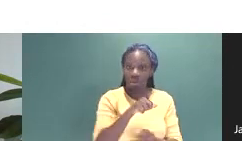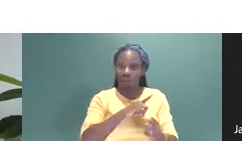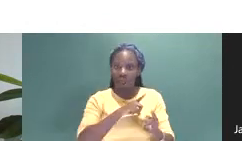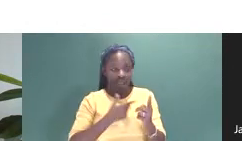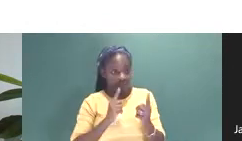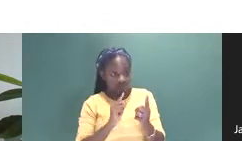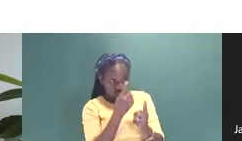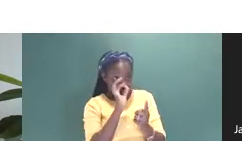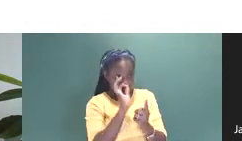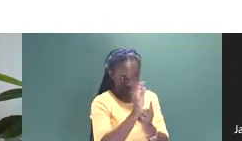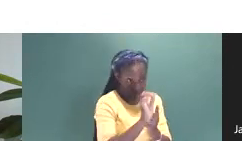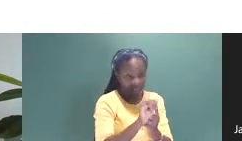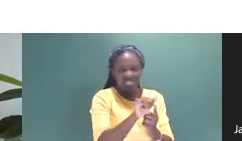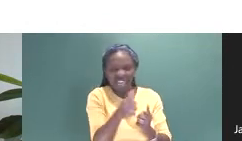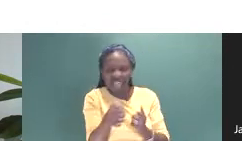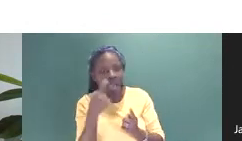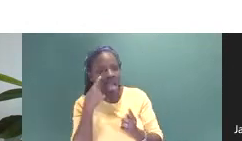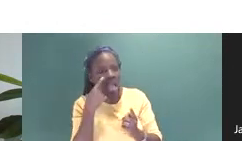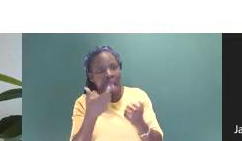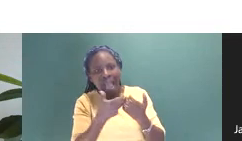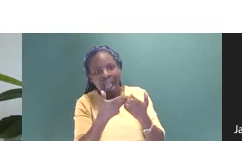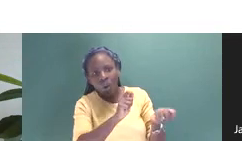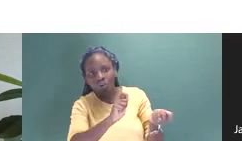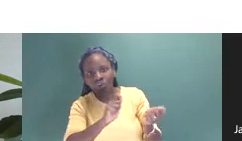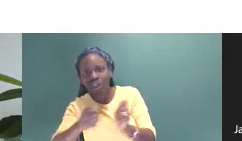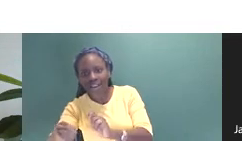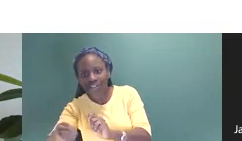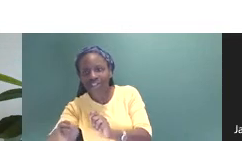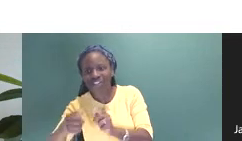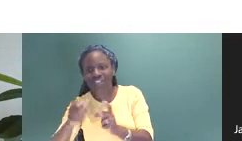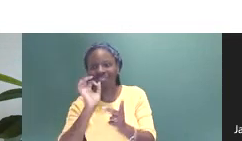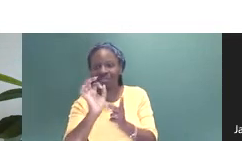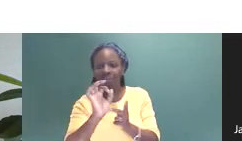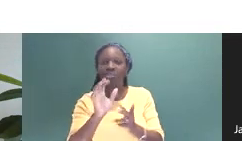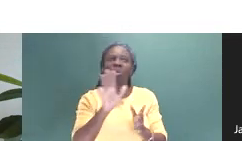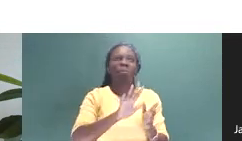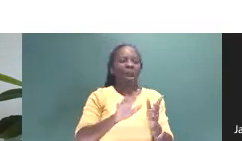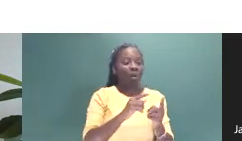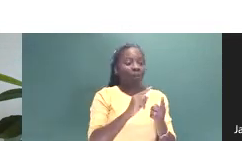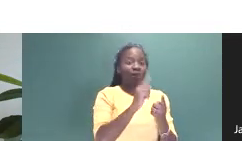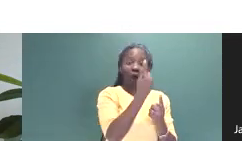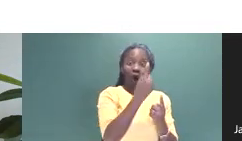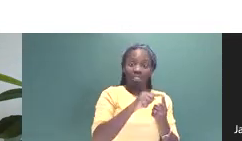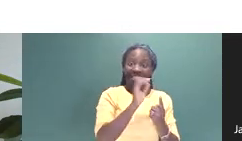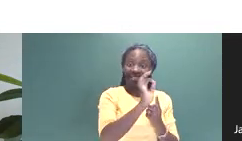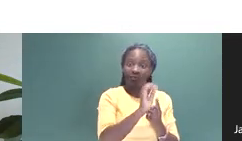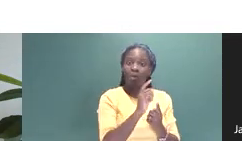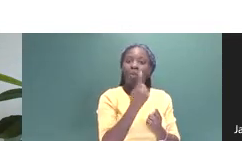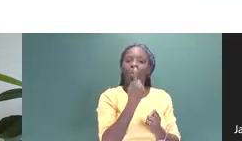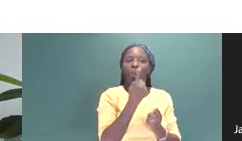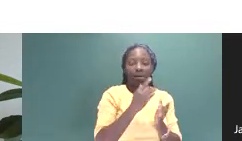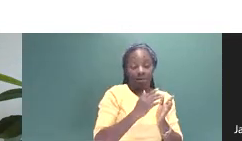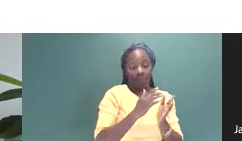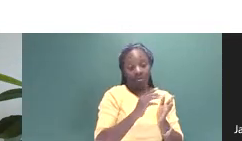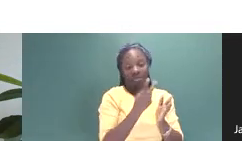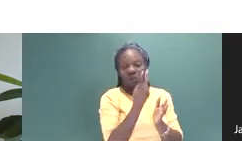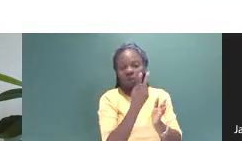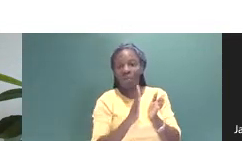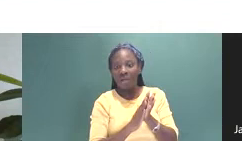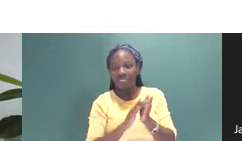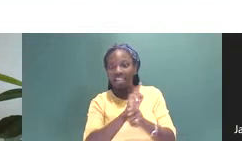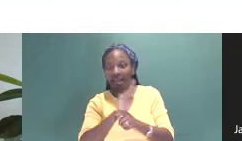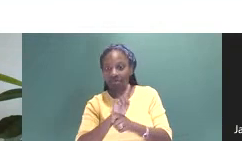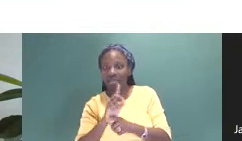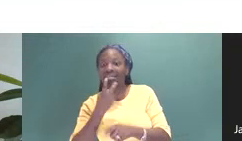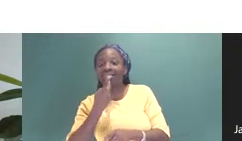changing over time. So the interviews were undertaken roughly 2 months apart. And the reason that we selected this